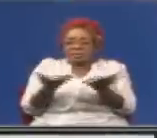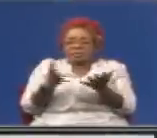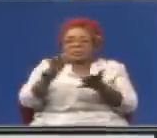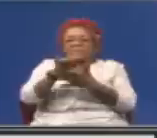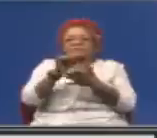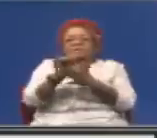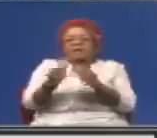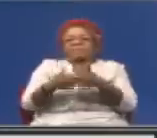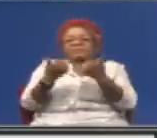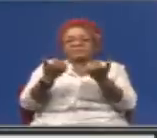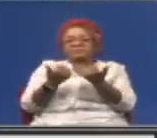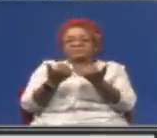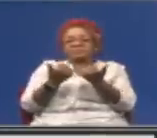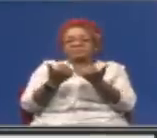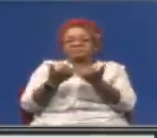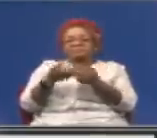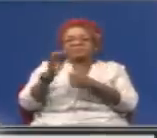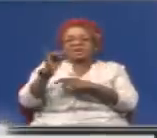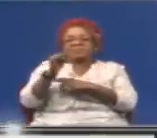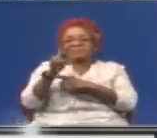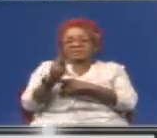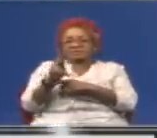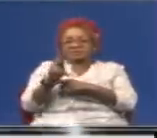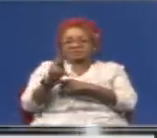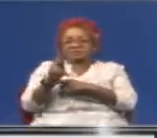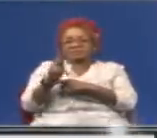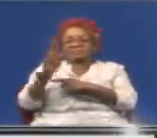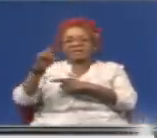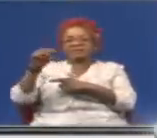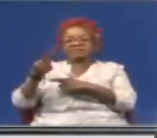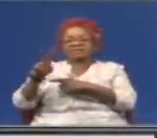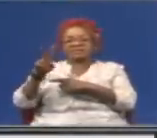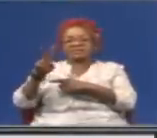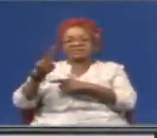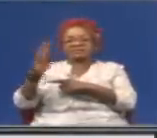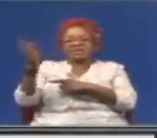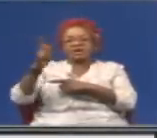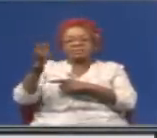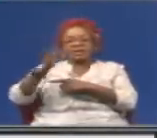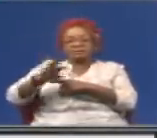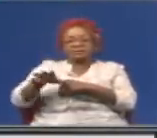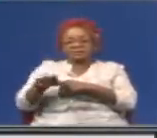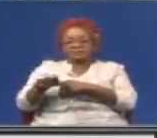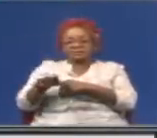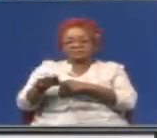from. Ibrahim Karanja, NTV from Nairobi County.